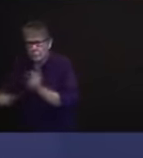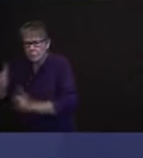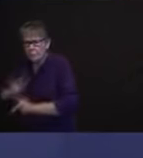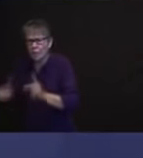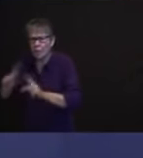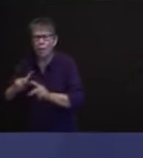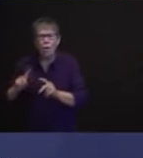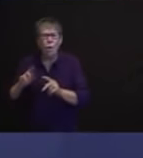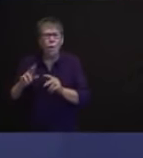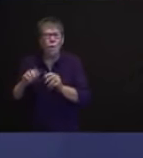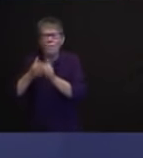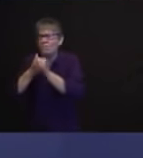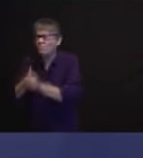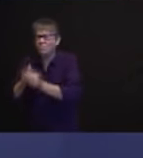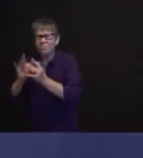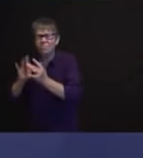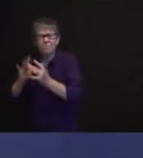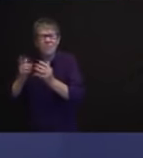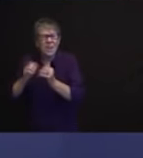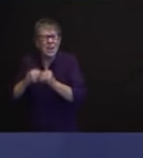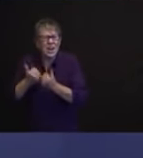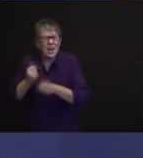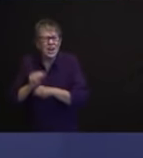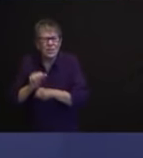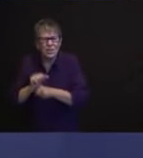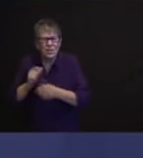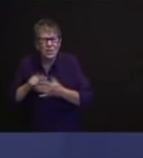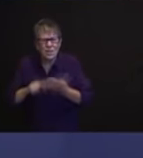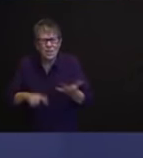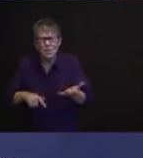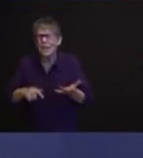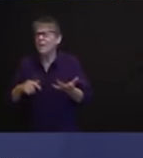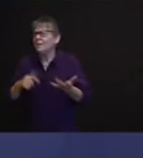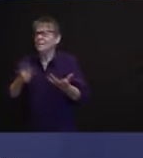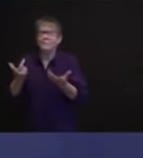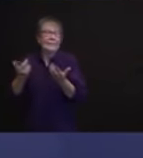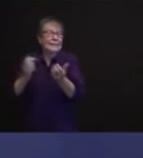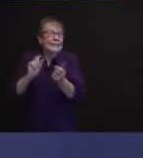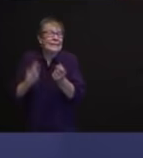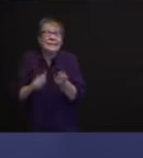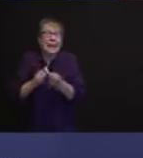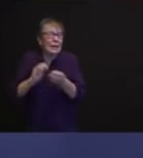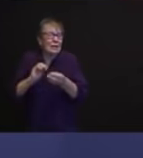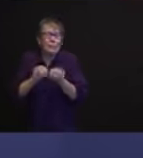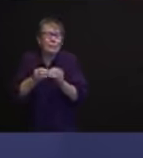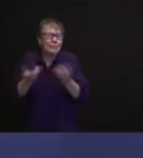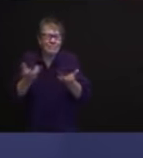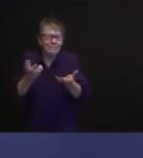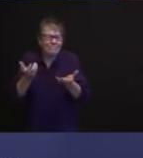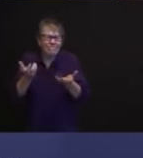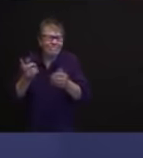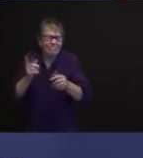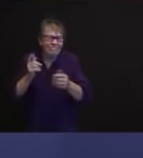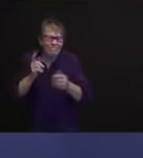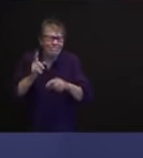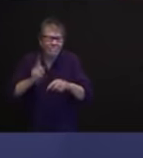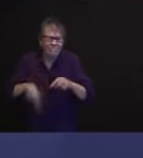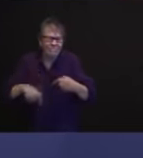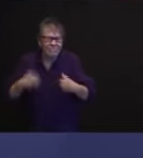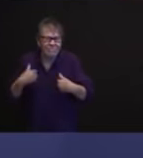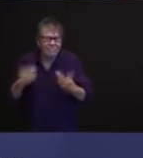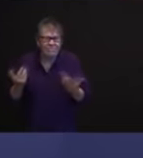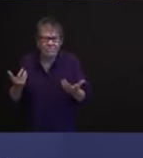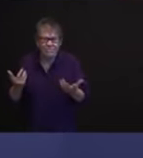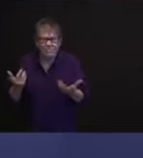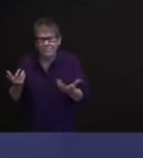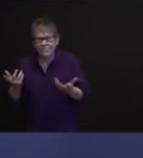as the number of people per contact tracer. It goes without saying that at some point they do